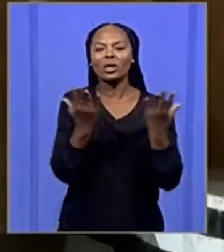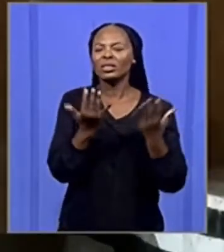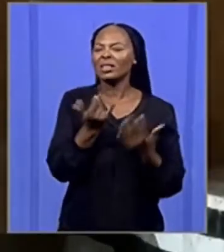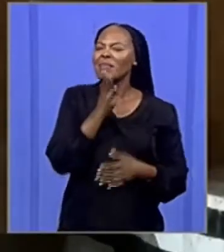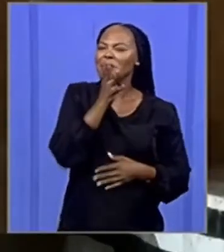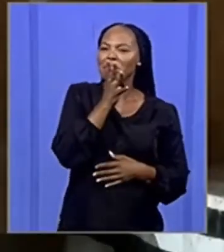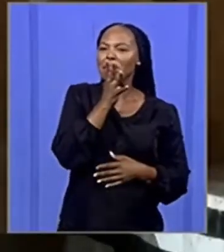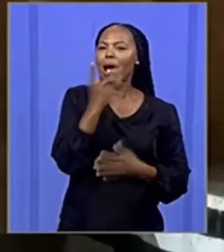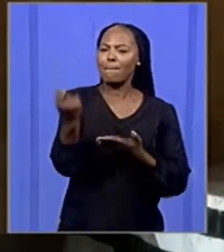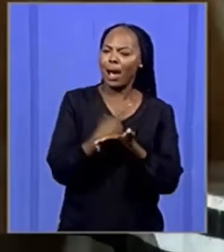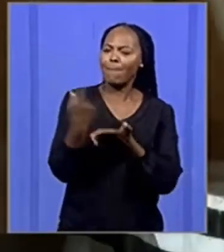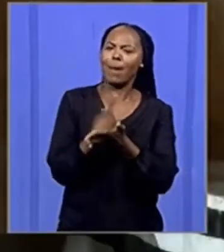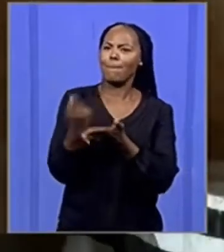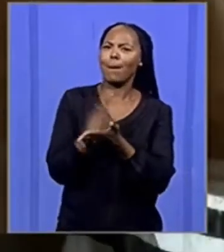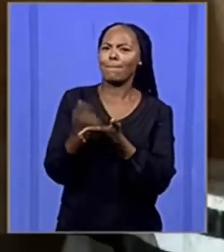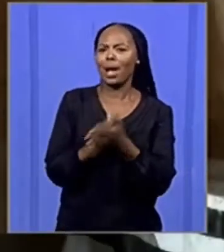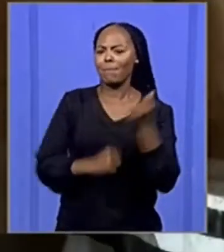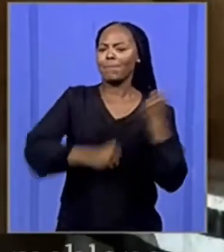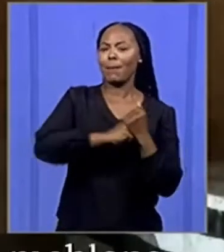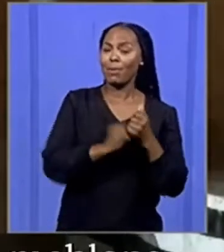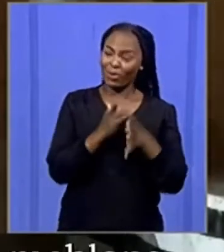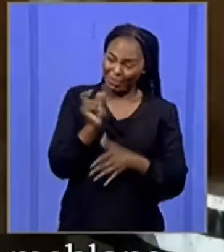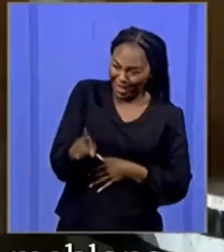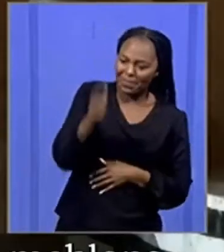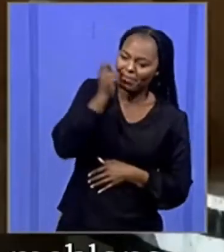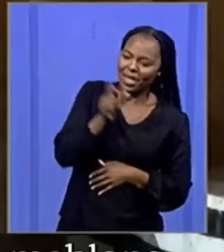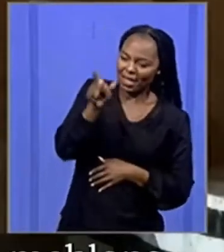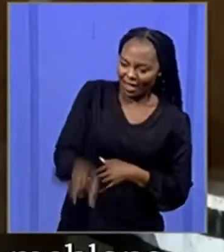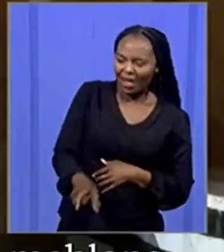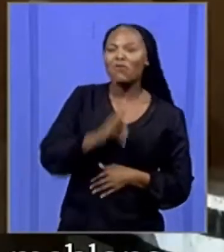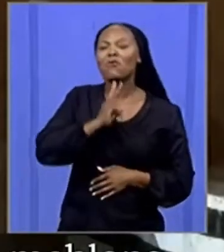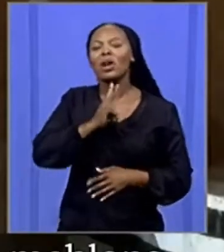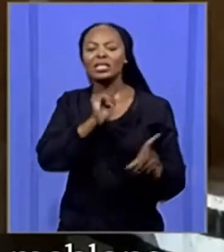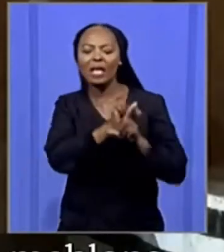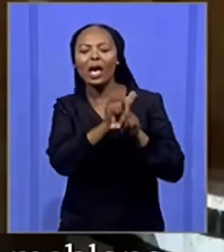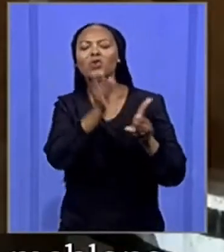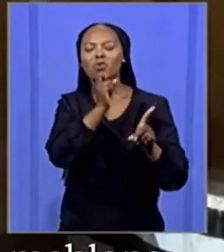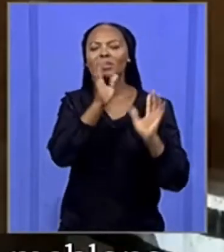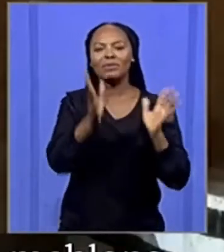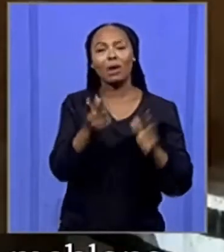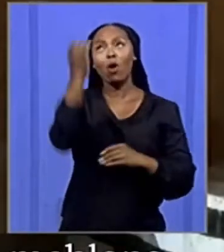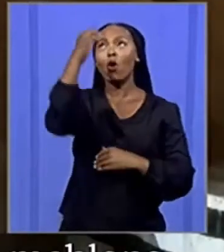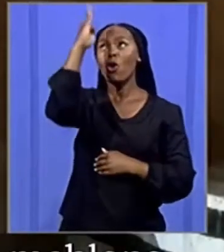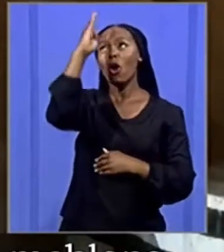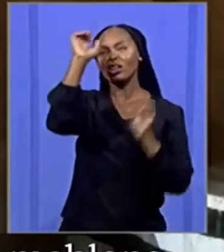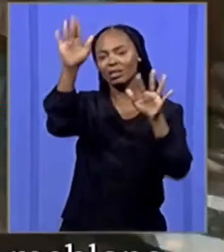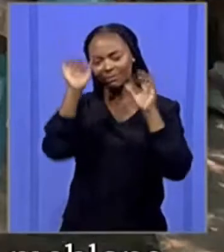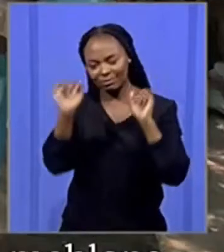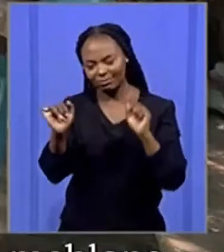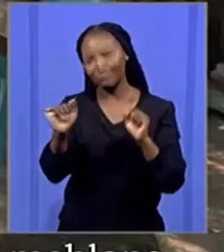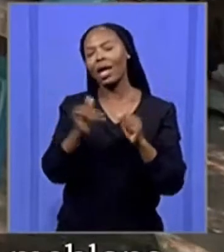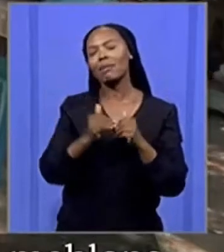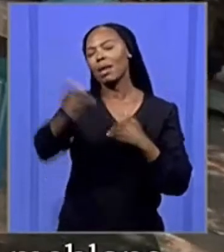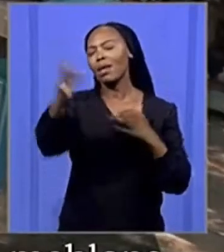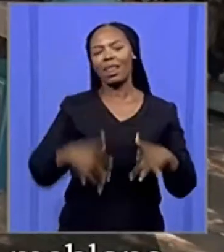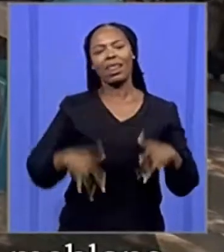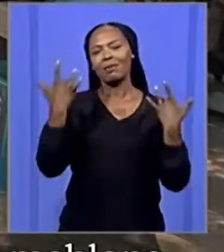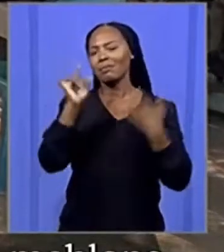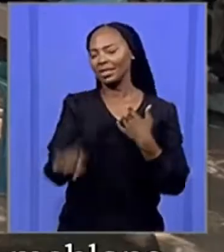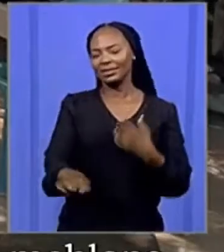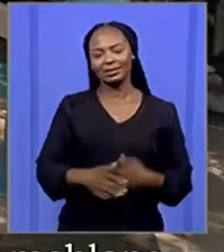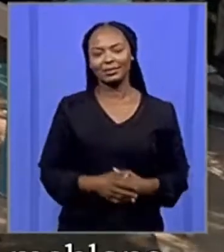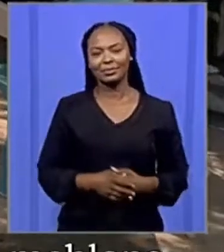dintšhinyana because of yena le lentso la gae, so ke re modimo a mo okeletša matšatši a bophelo. Gopane o re o duma